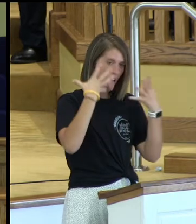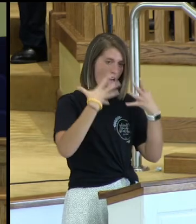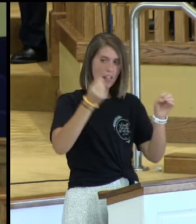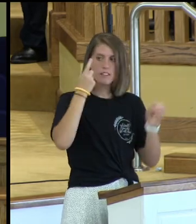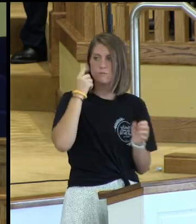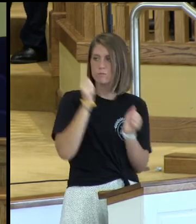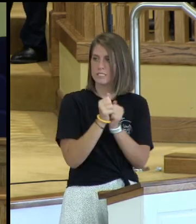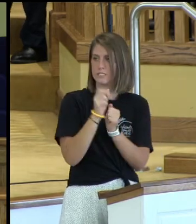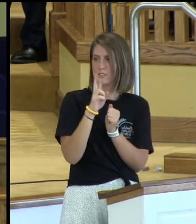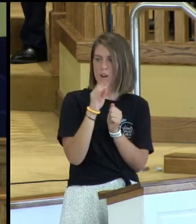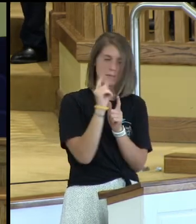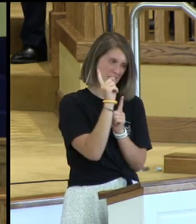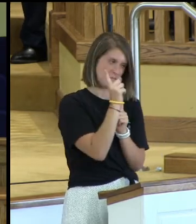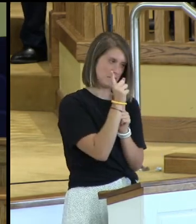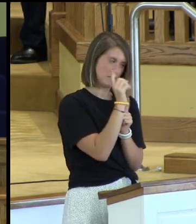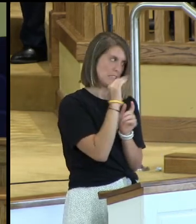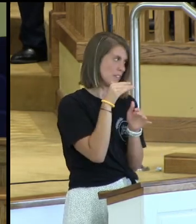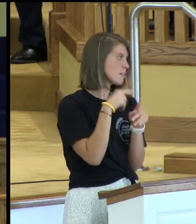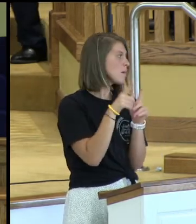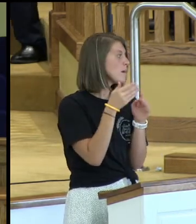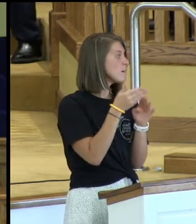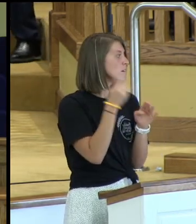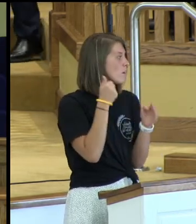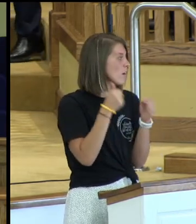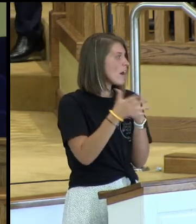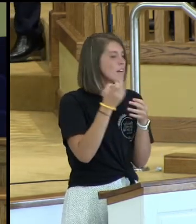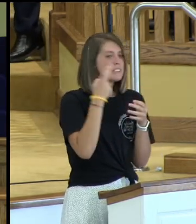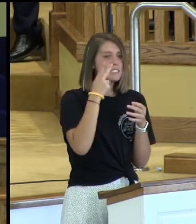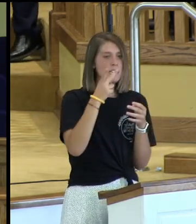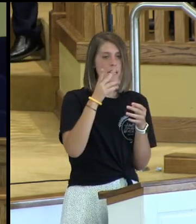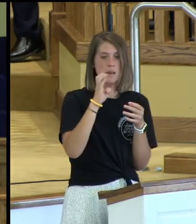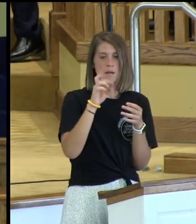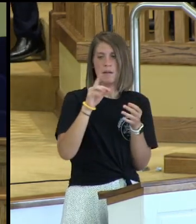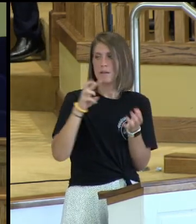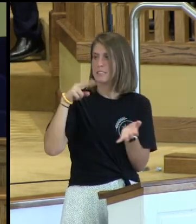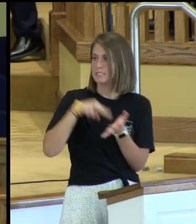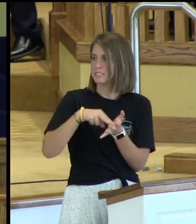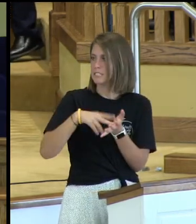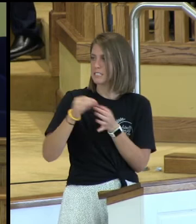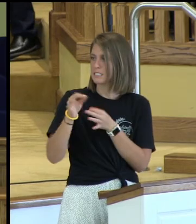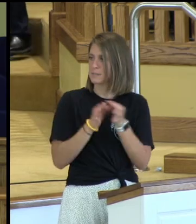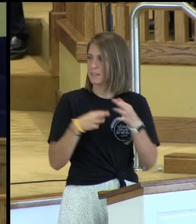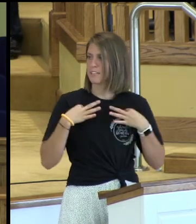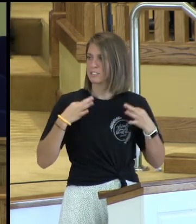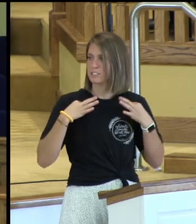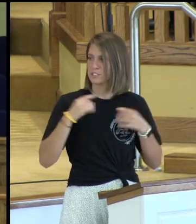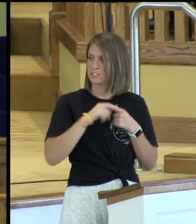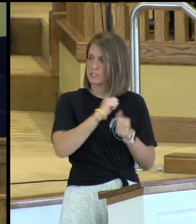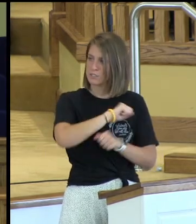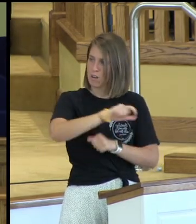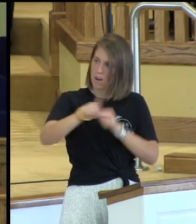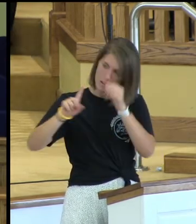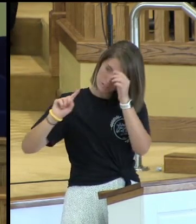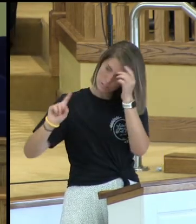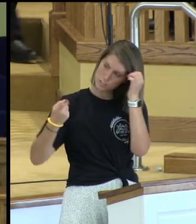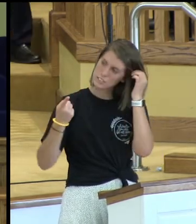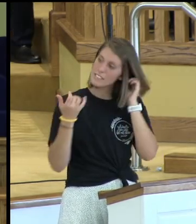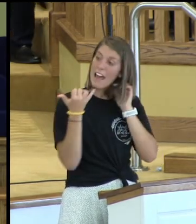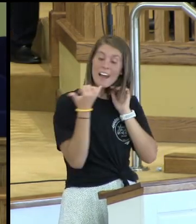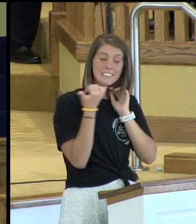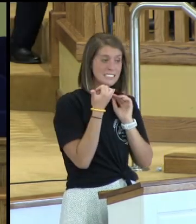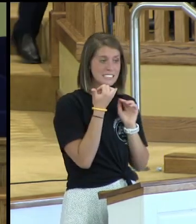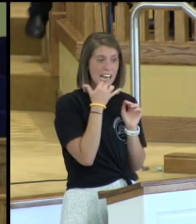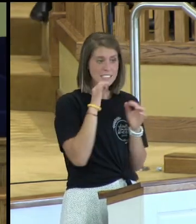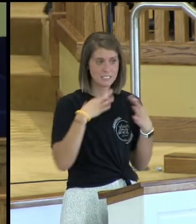Roberto. But before we go forward, I'd like Brother Bedwell to stand up and explain his shirt to everybody here. It's just an accident that he wore